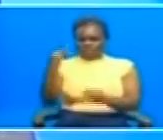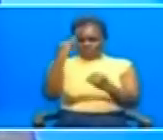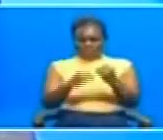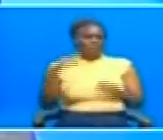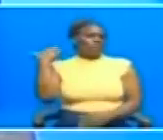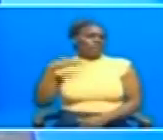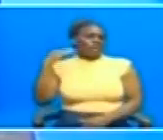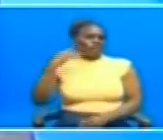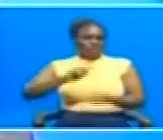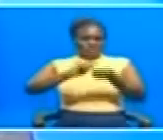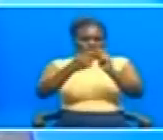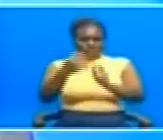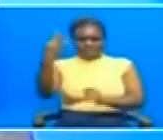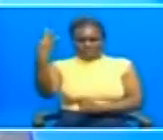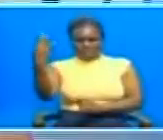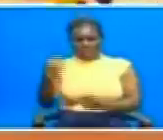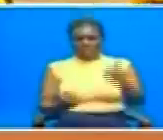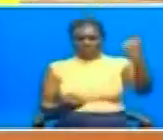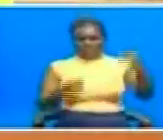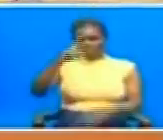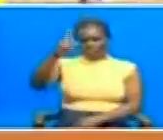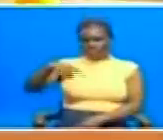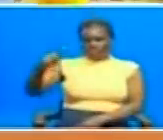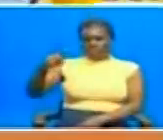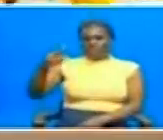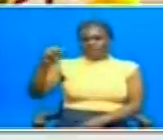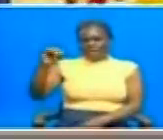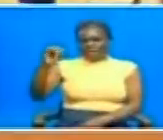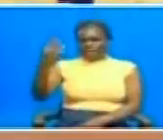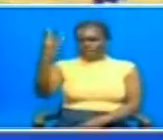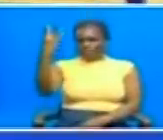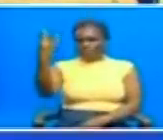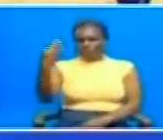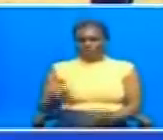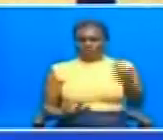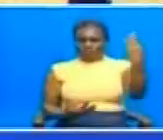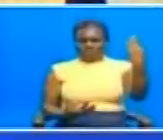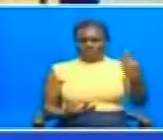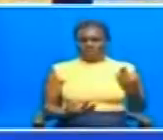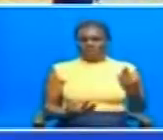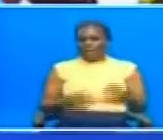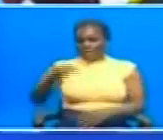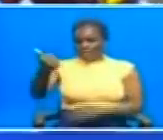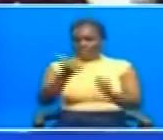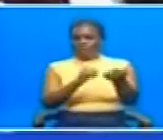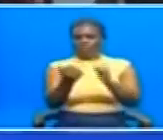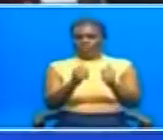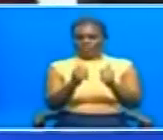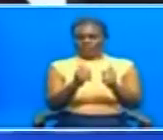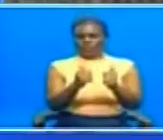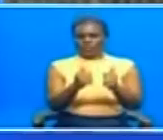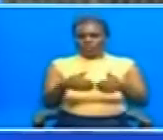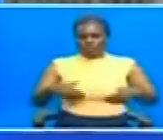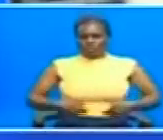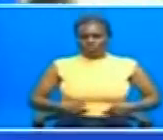Youth overturned a 3-1 scoreline to defeat Naivas 4-3 in a game of two halves. In other matches, Uprising